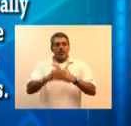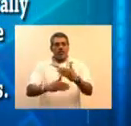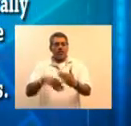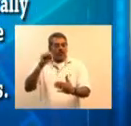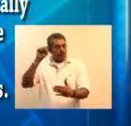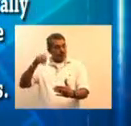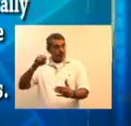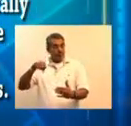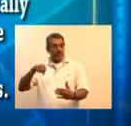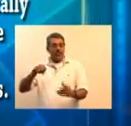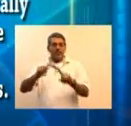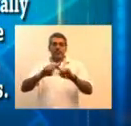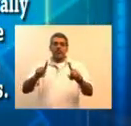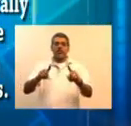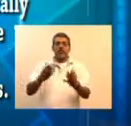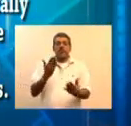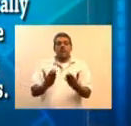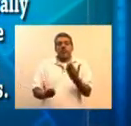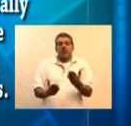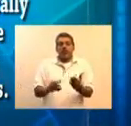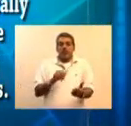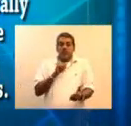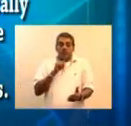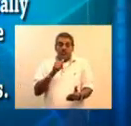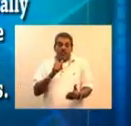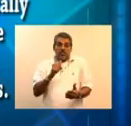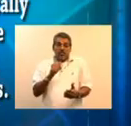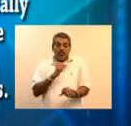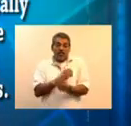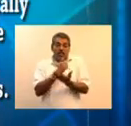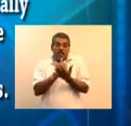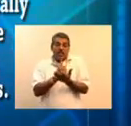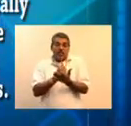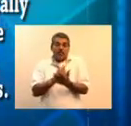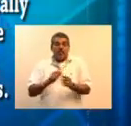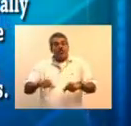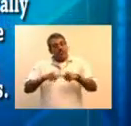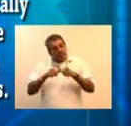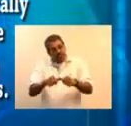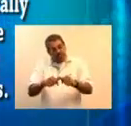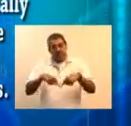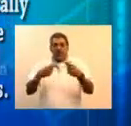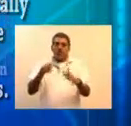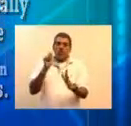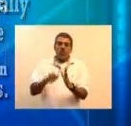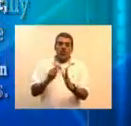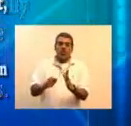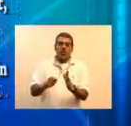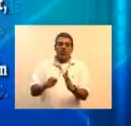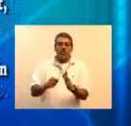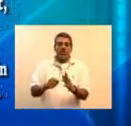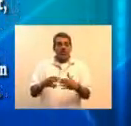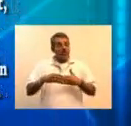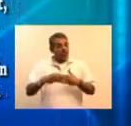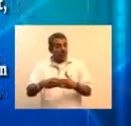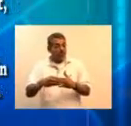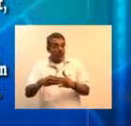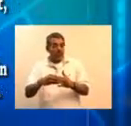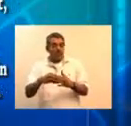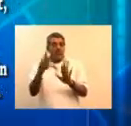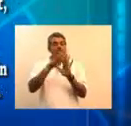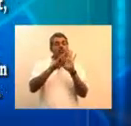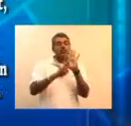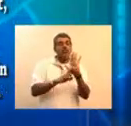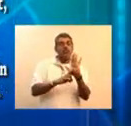being referred to mediation does not automatically suspend the litigation proceedings. It is important to